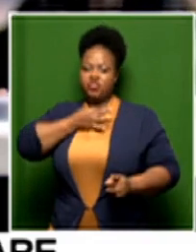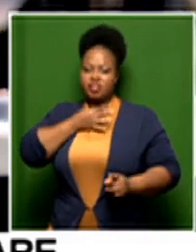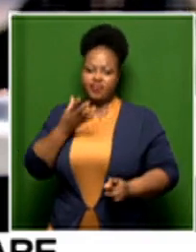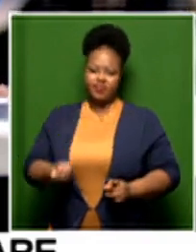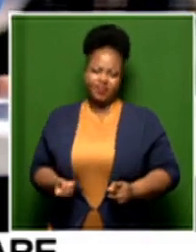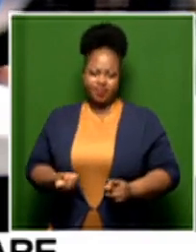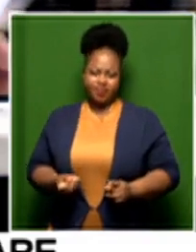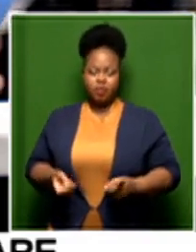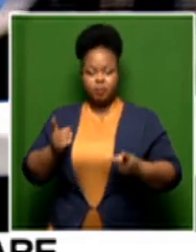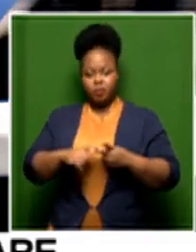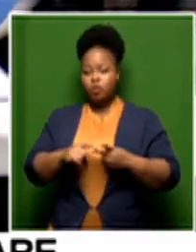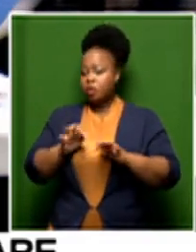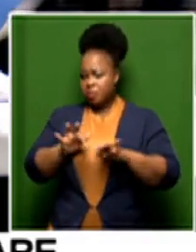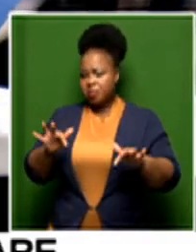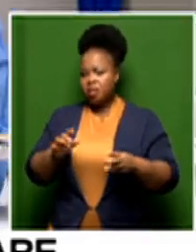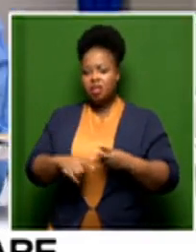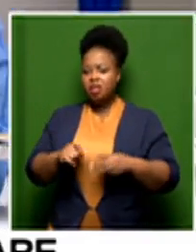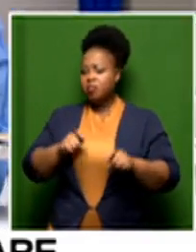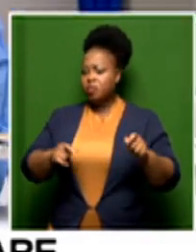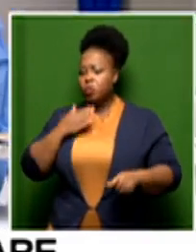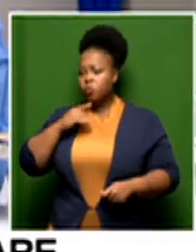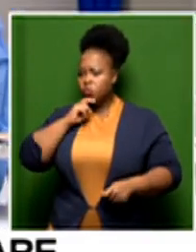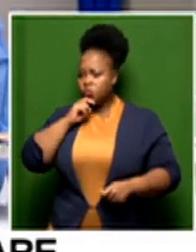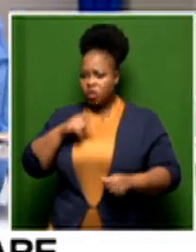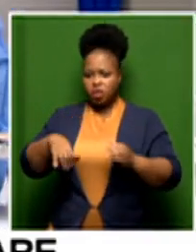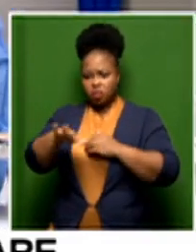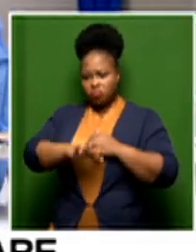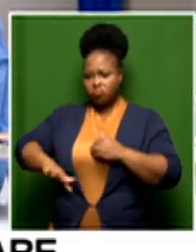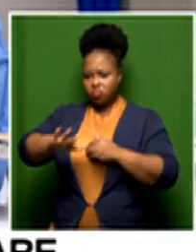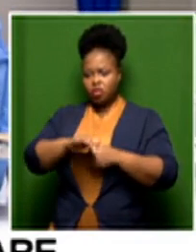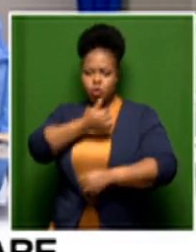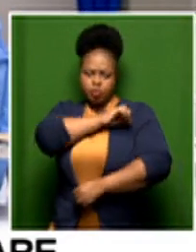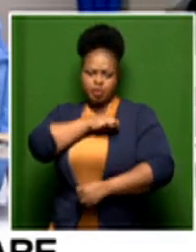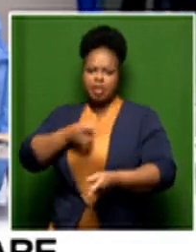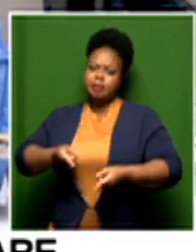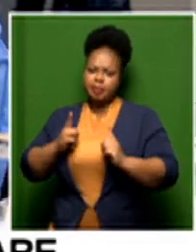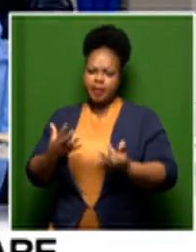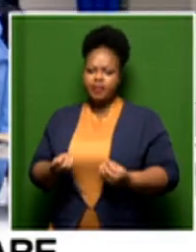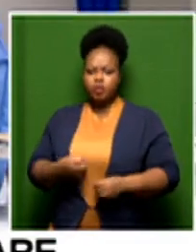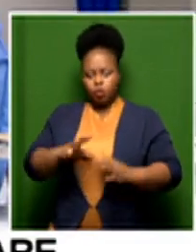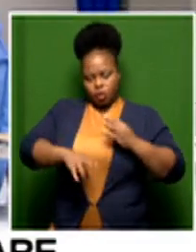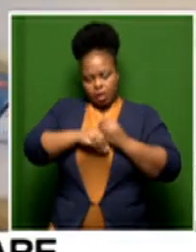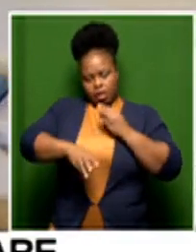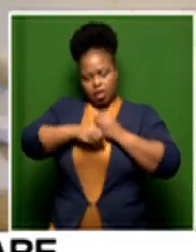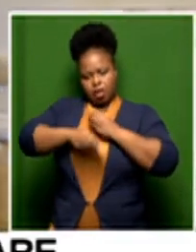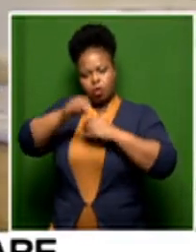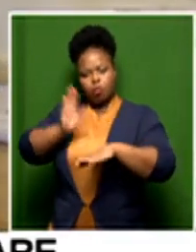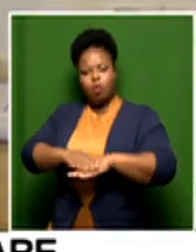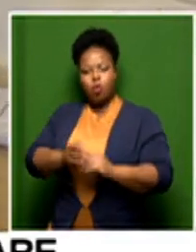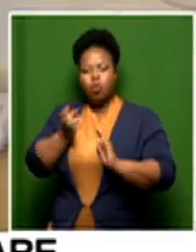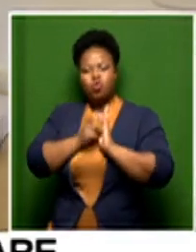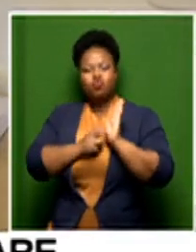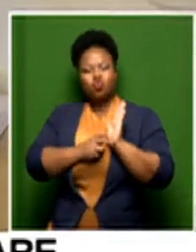the public and the users that are within the hospital settings as well. So we've put in these additional measures to